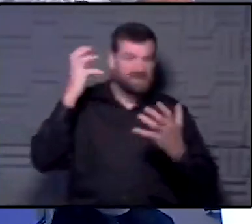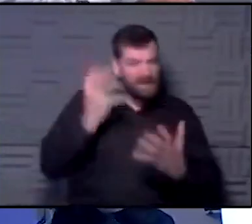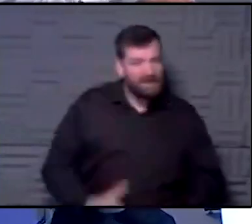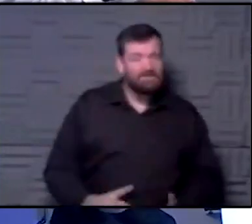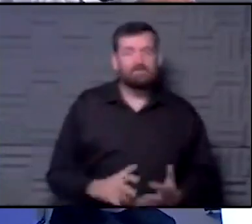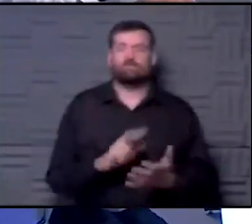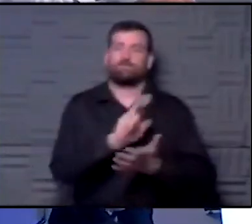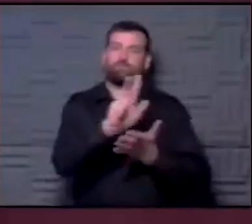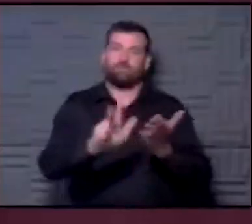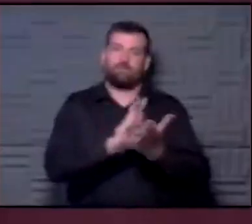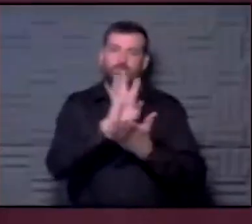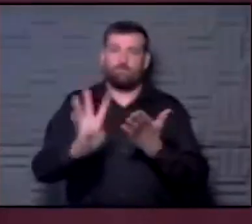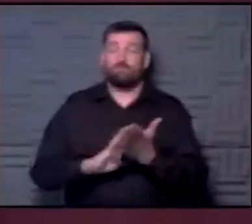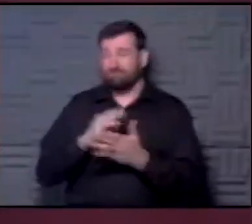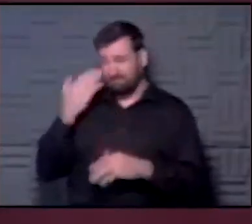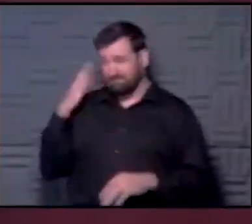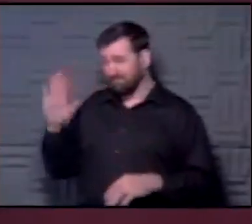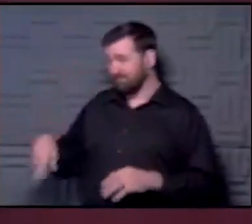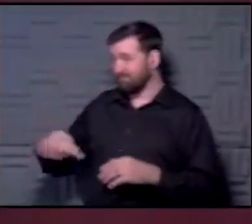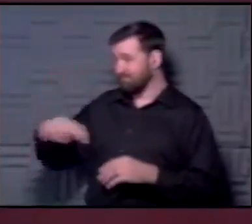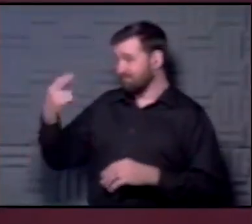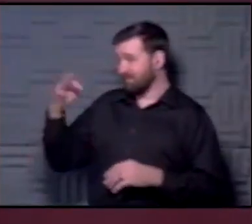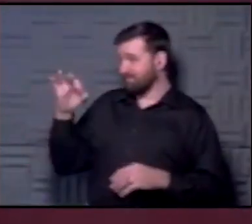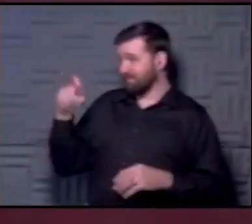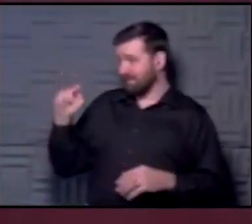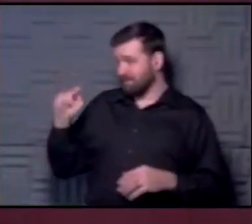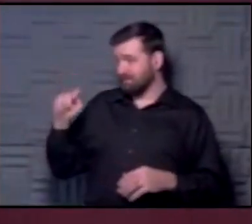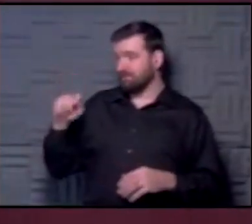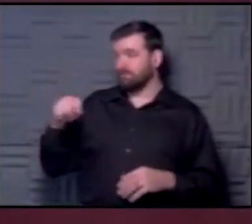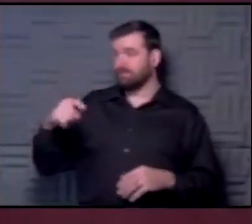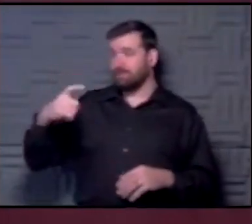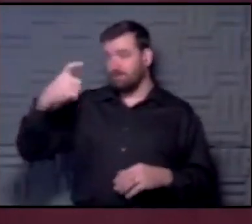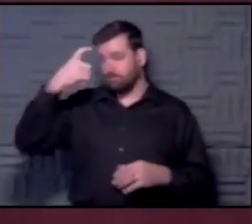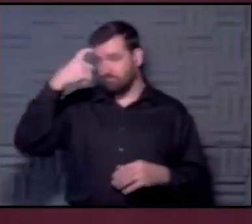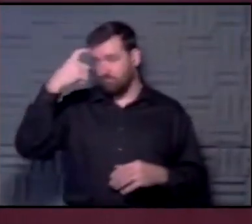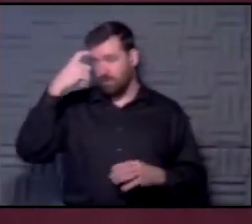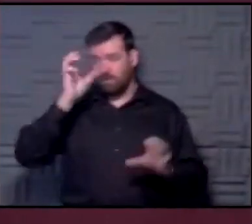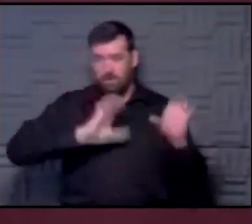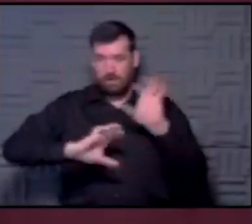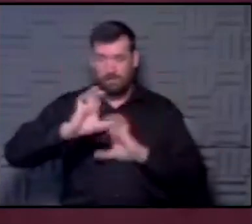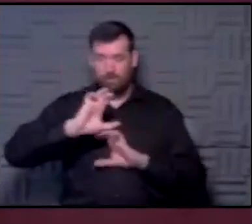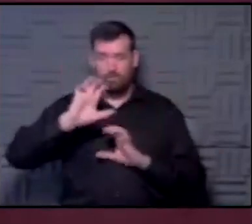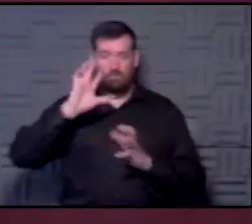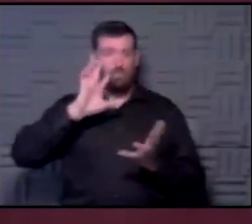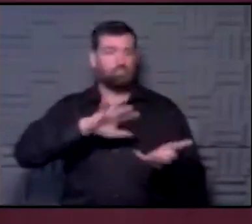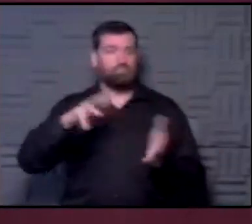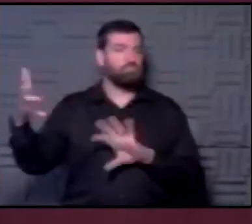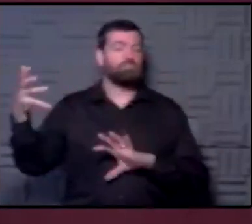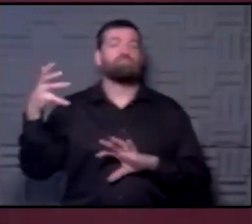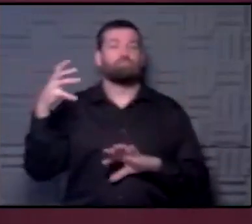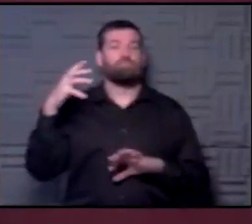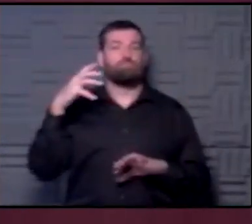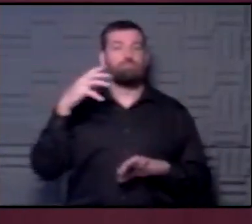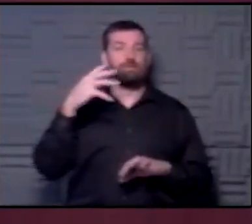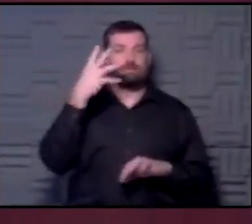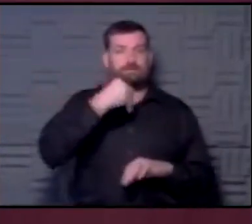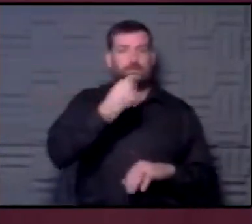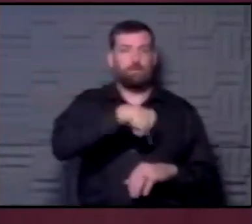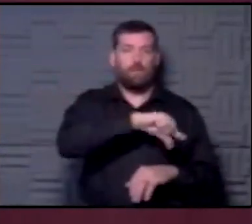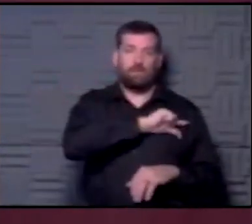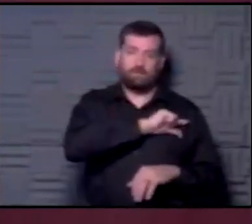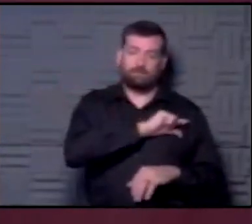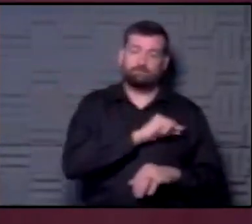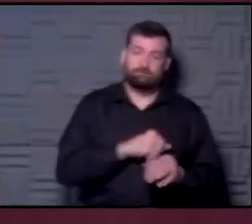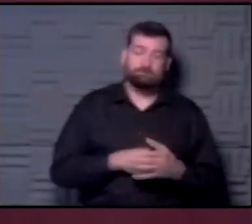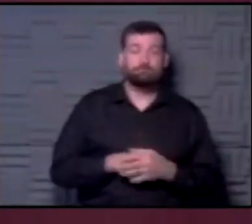2 to 2 Right. hours. And high fat is linked to kind of a brain chemical that reduces sleep, quality. So, Yeah. avoid high